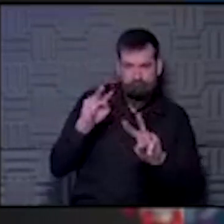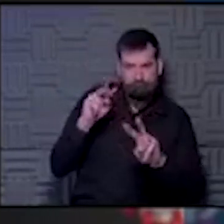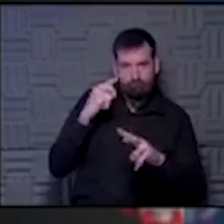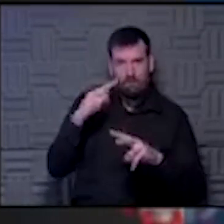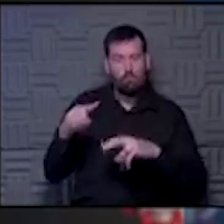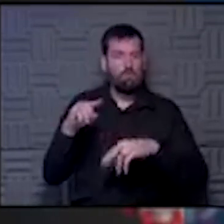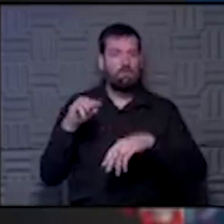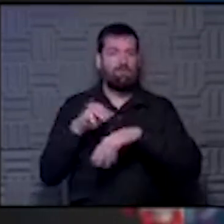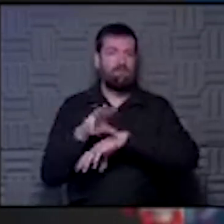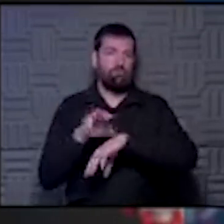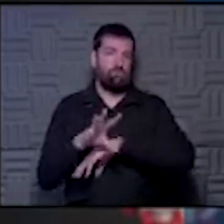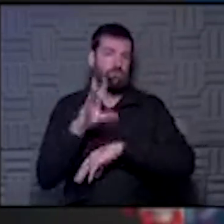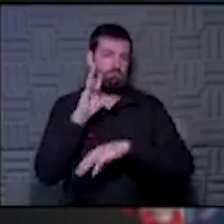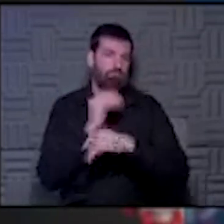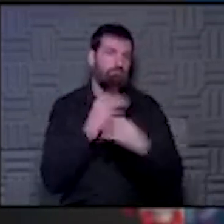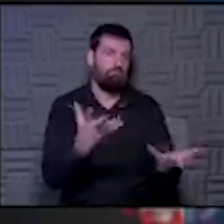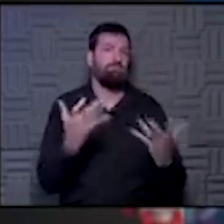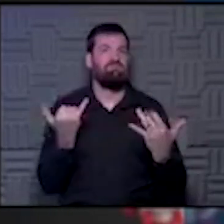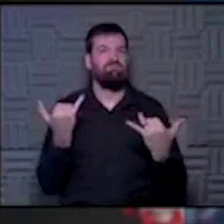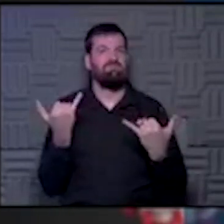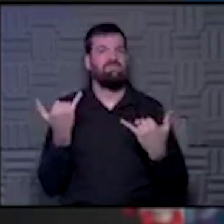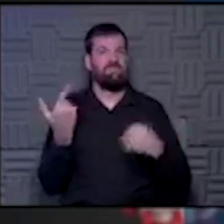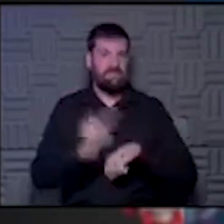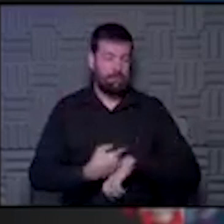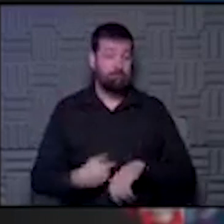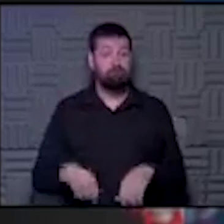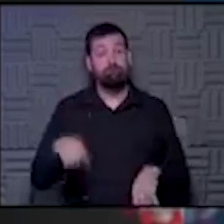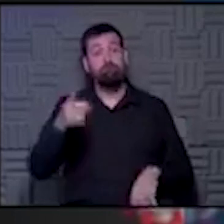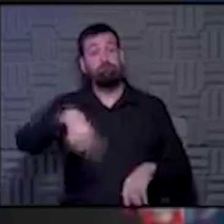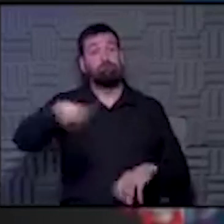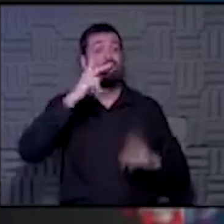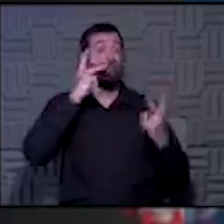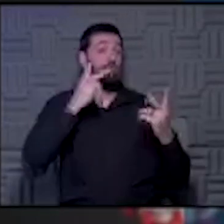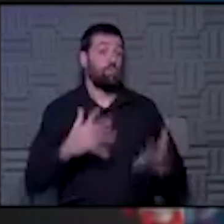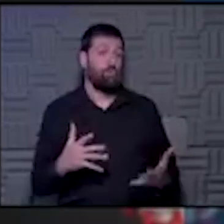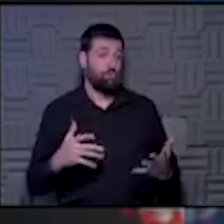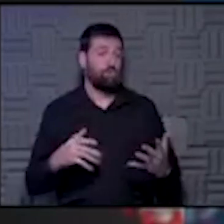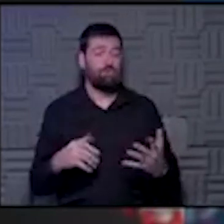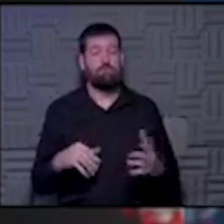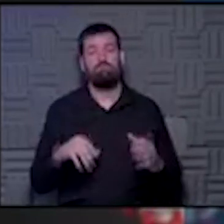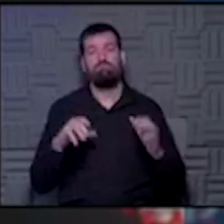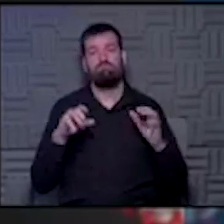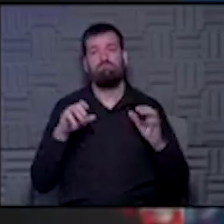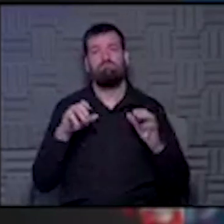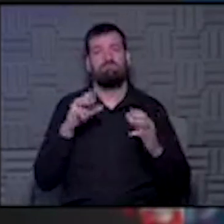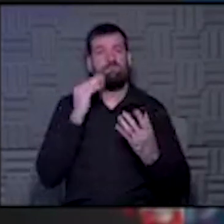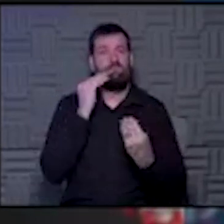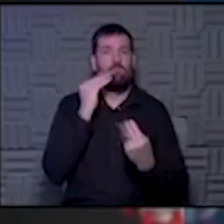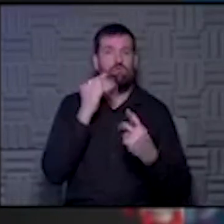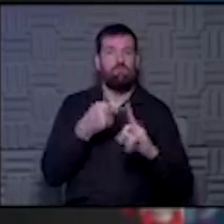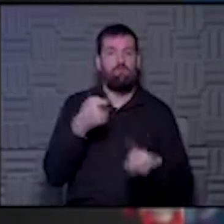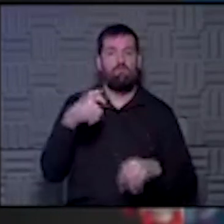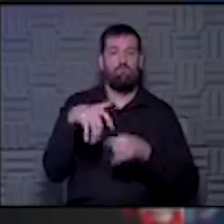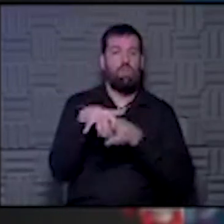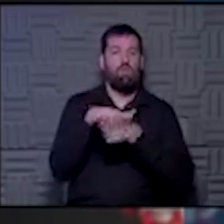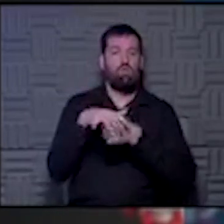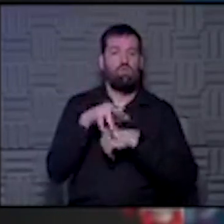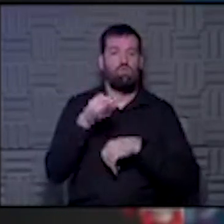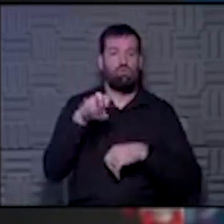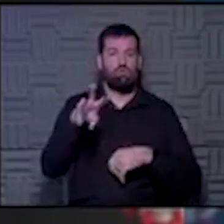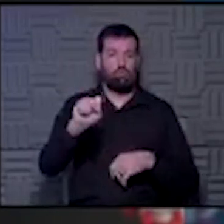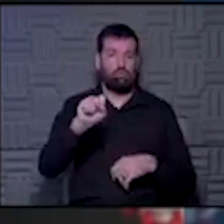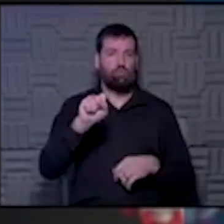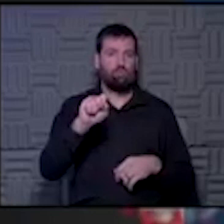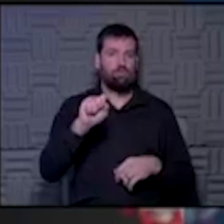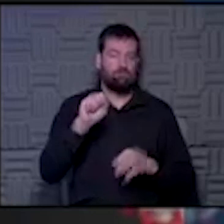the advisory coming out later today. Viewers, you will be able to get this information from your local news